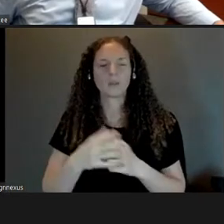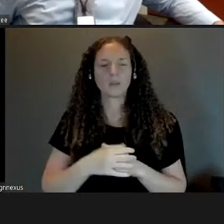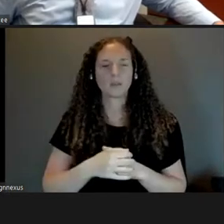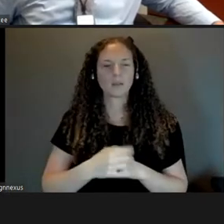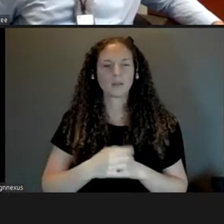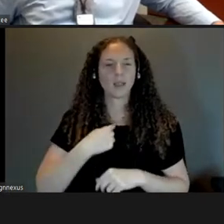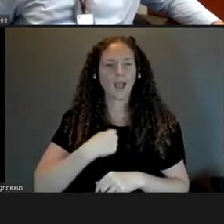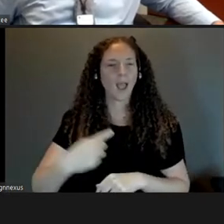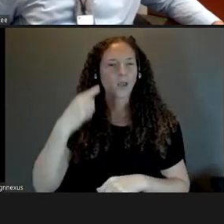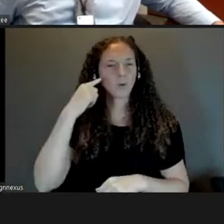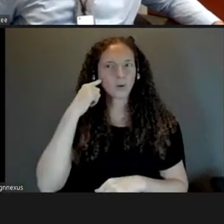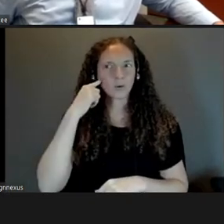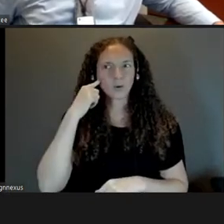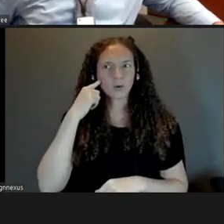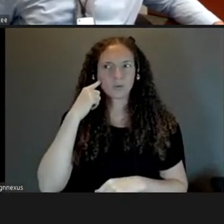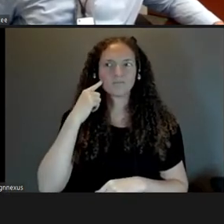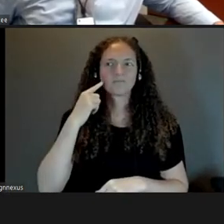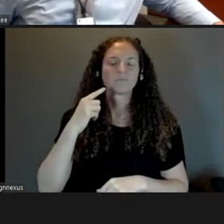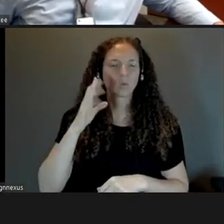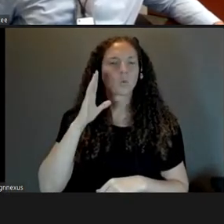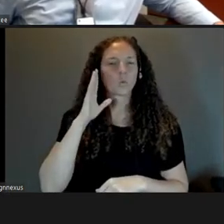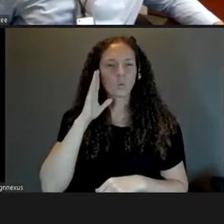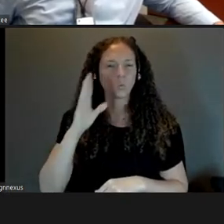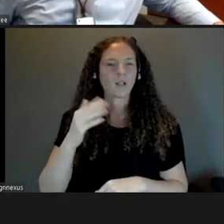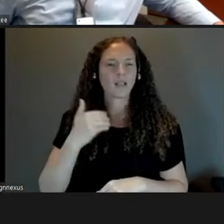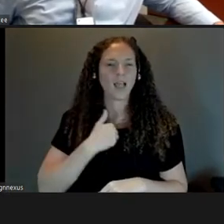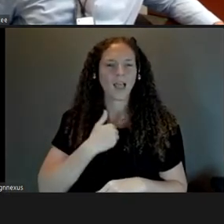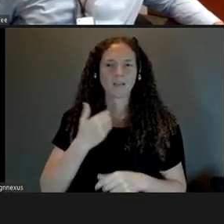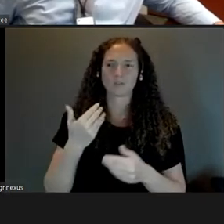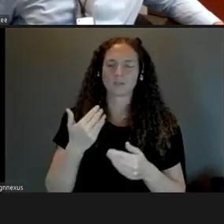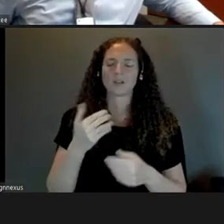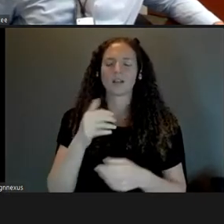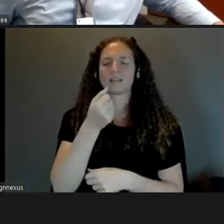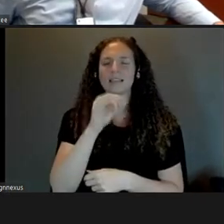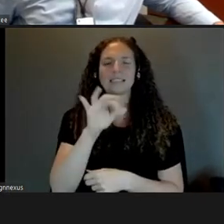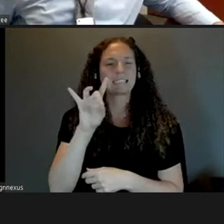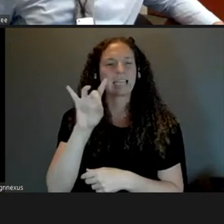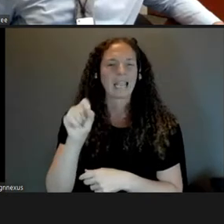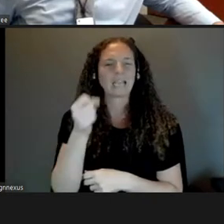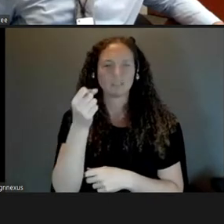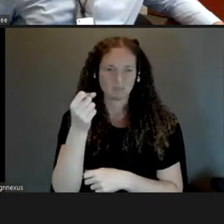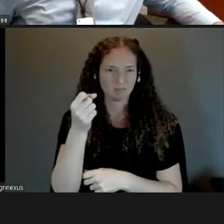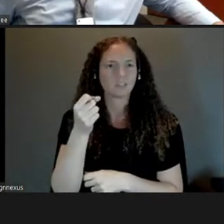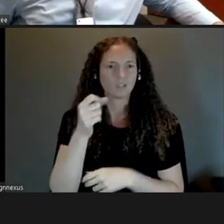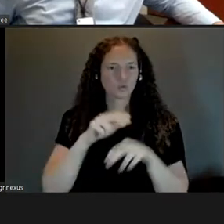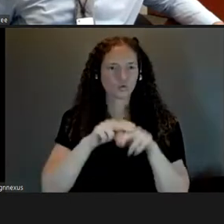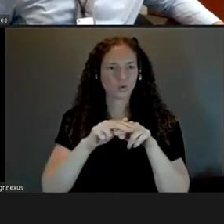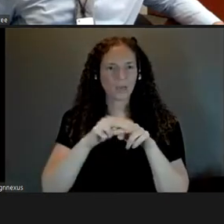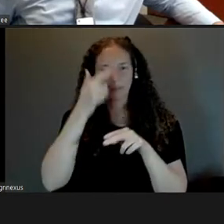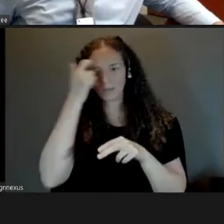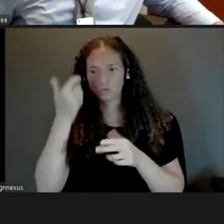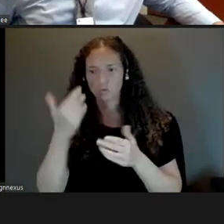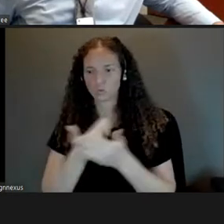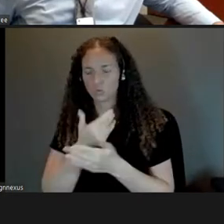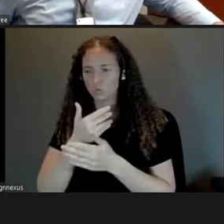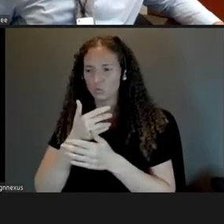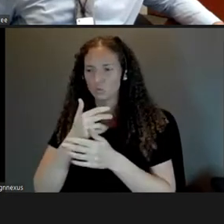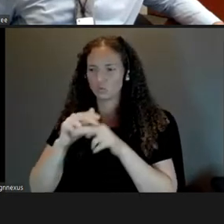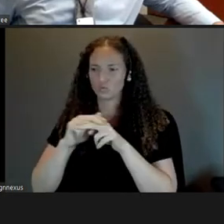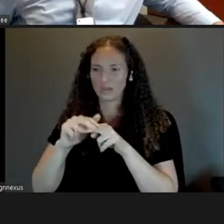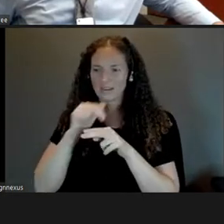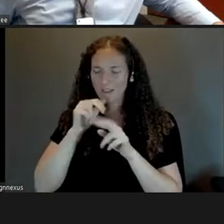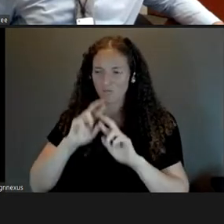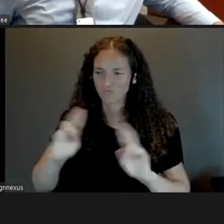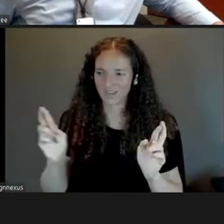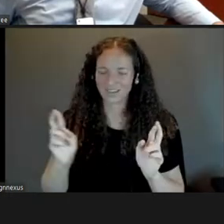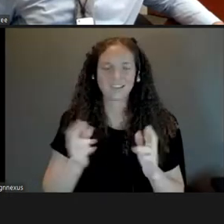the 1980s trains because the new trains aren't ready. You know, in this day and age, in this modern society, and you know, the